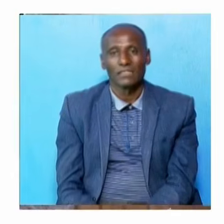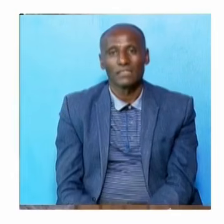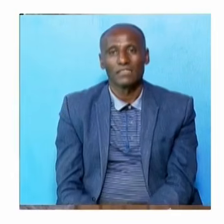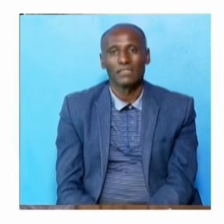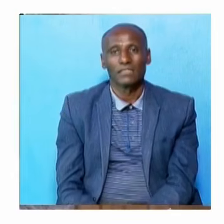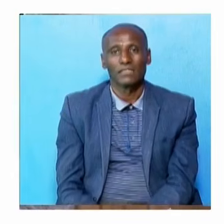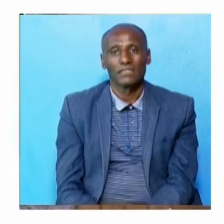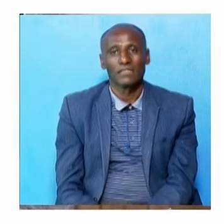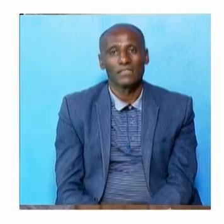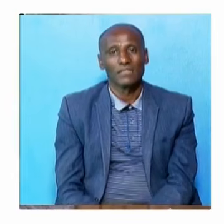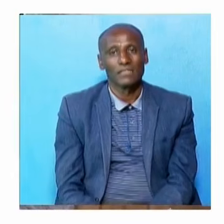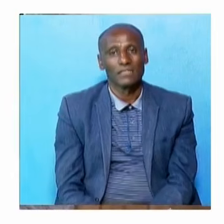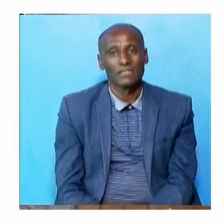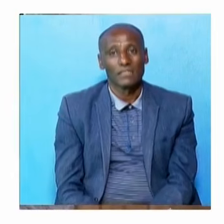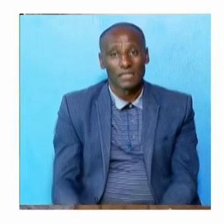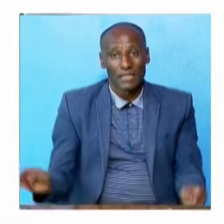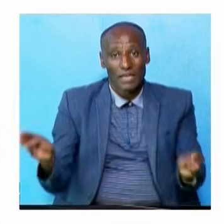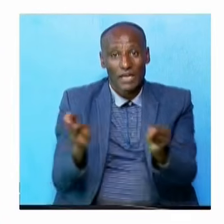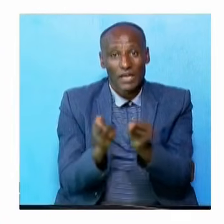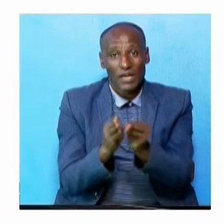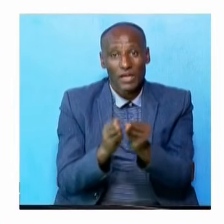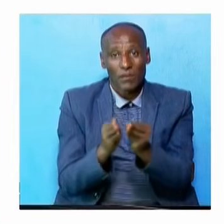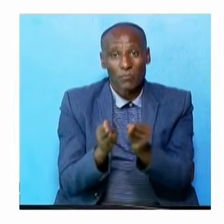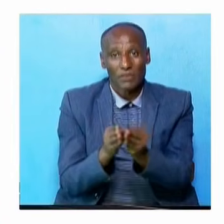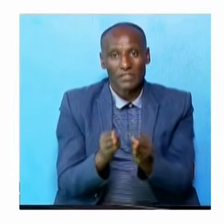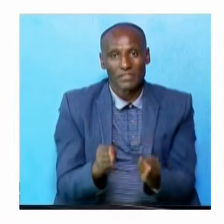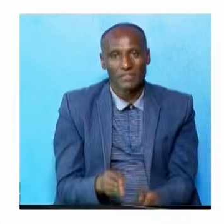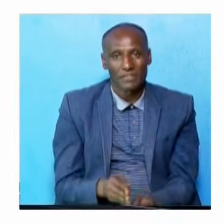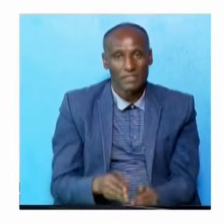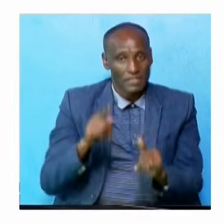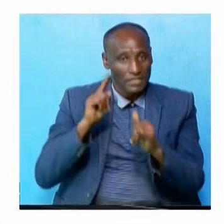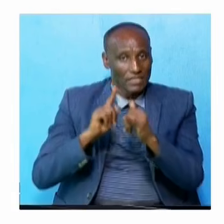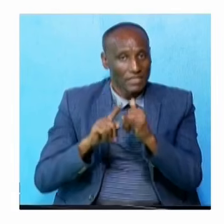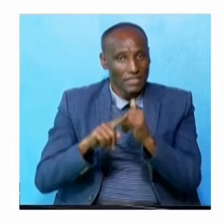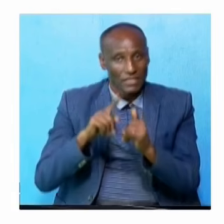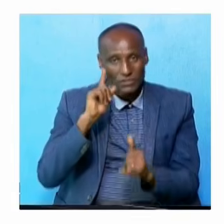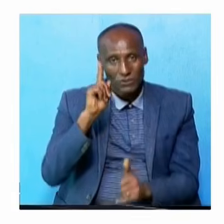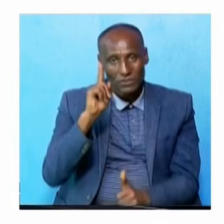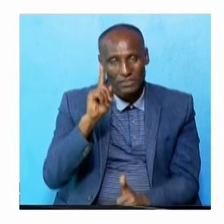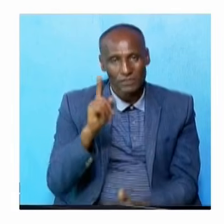not attend the meeting. The last one.